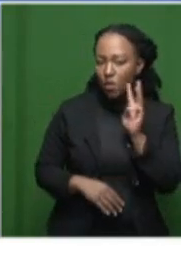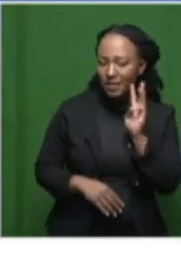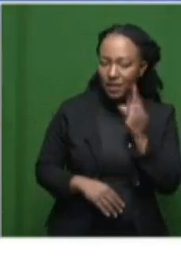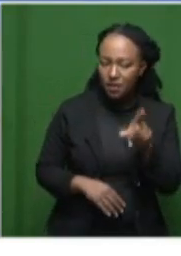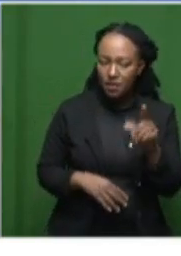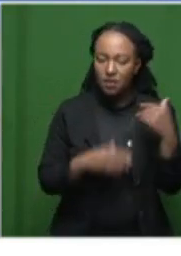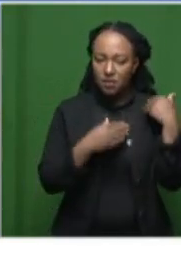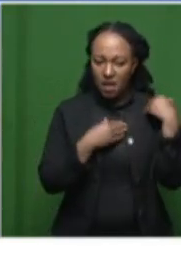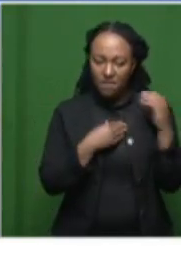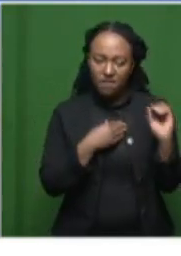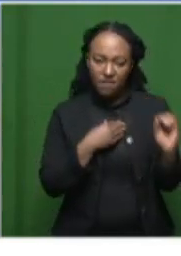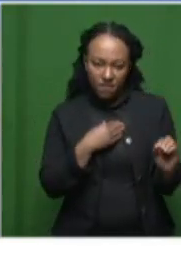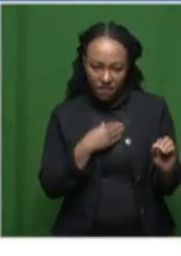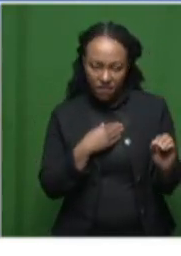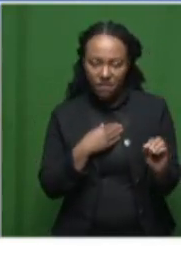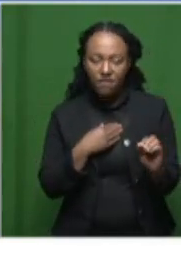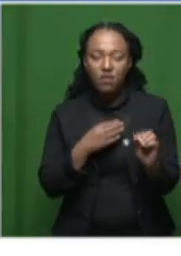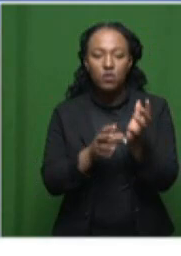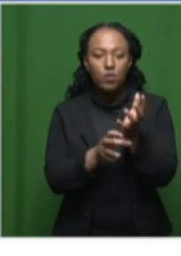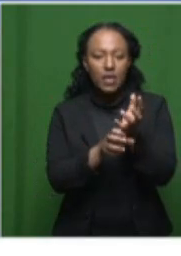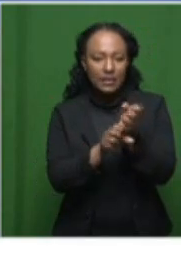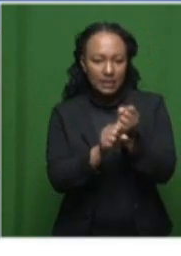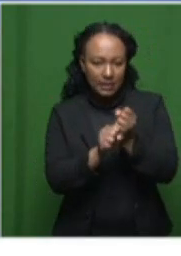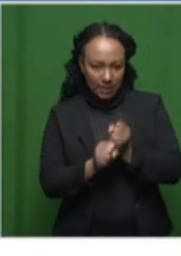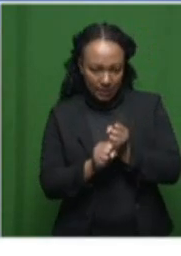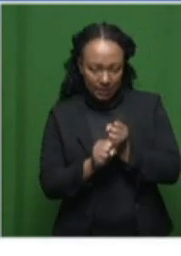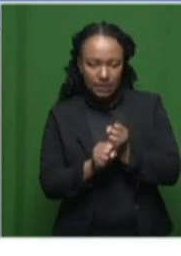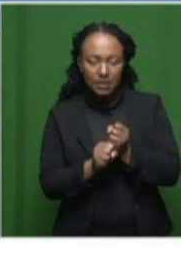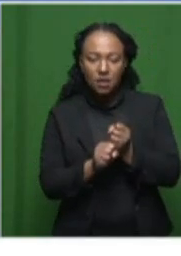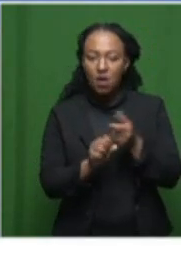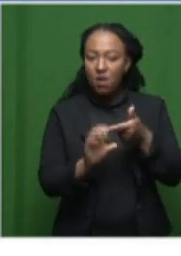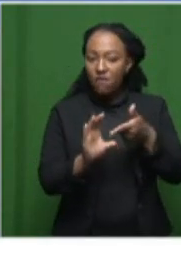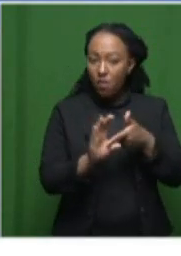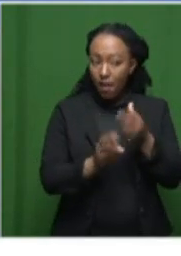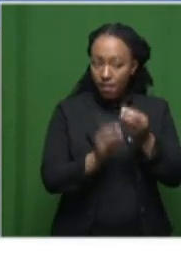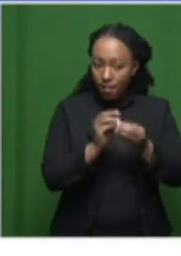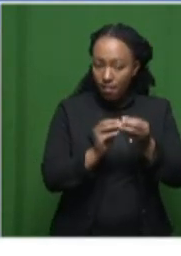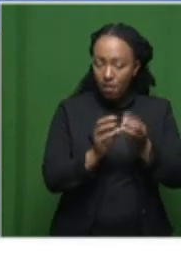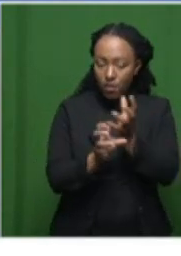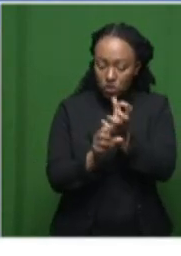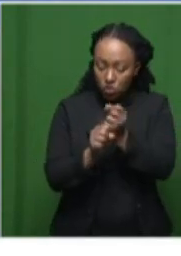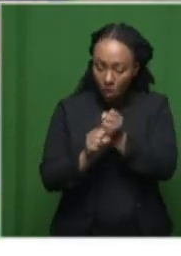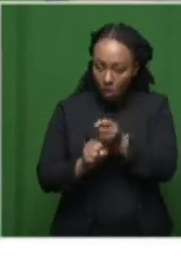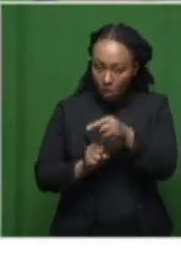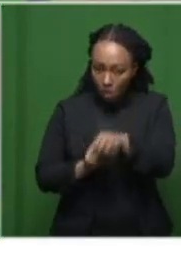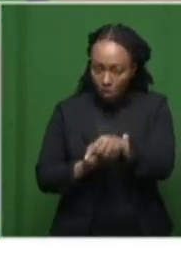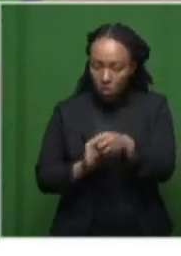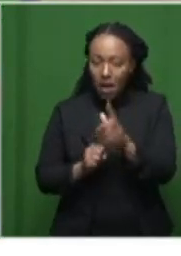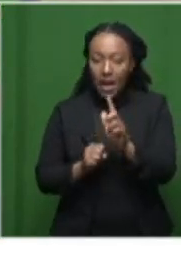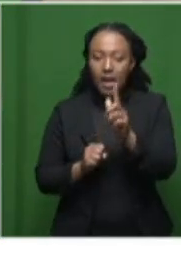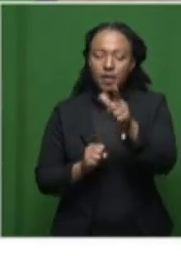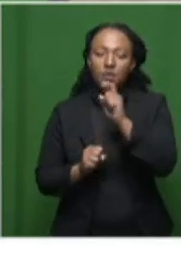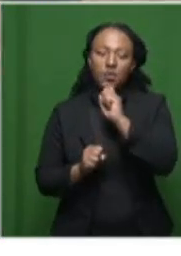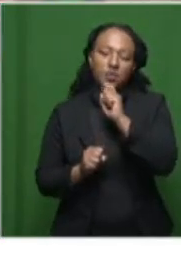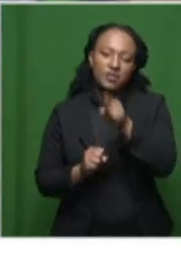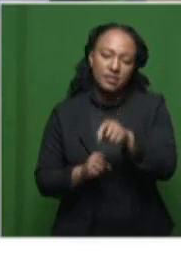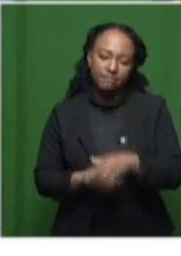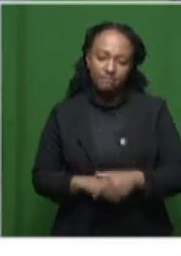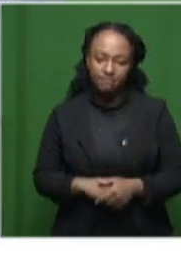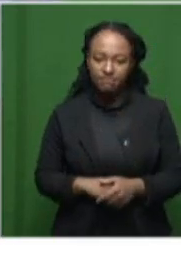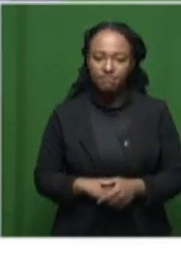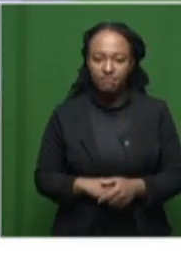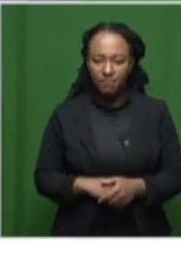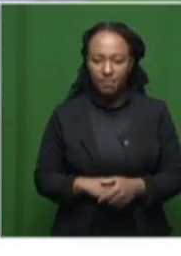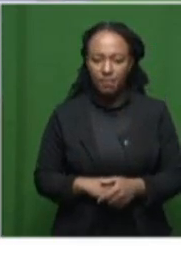substance, into a storage. We create fuel from it and we store it in this little model, and we can use it later and in